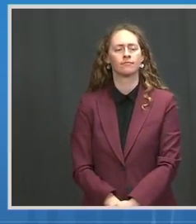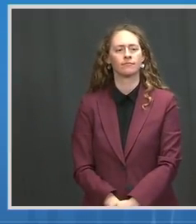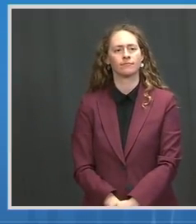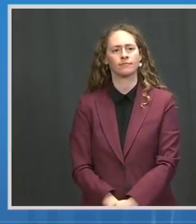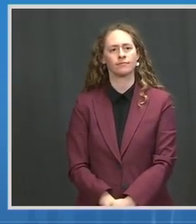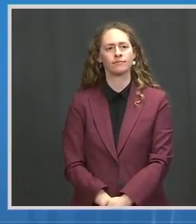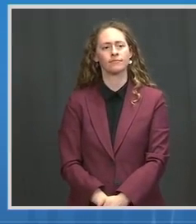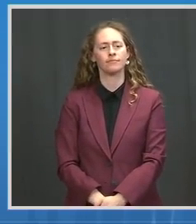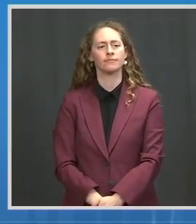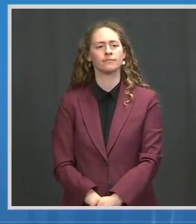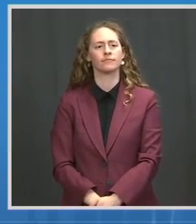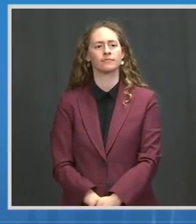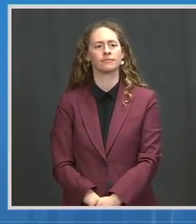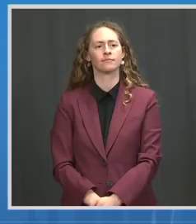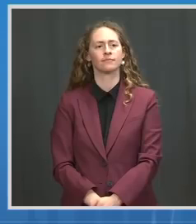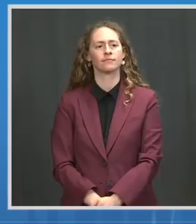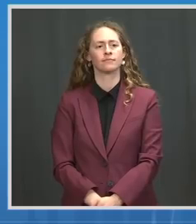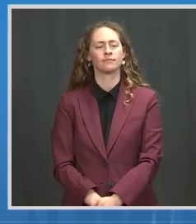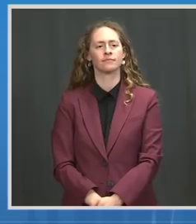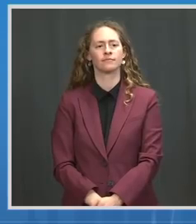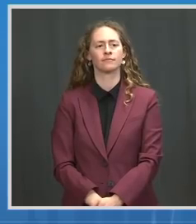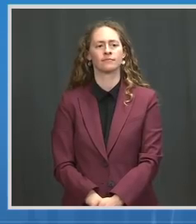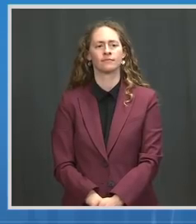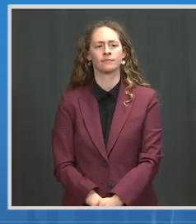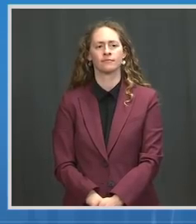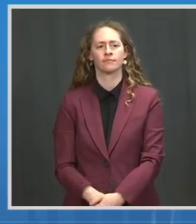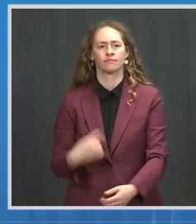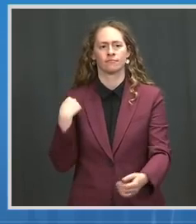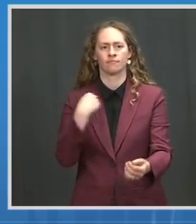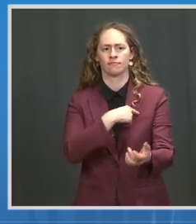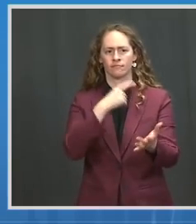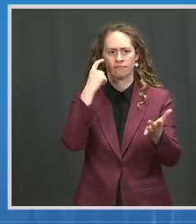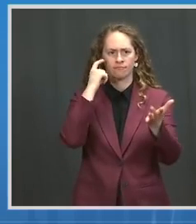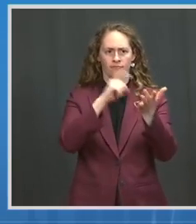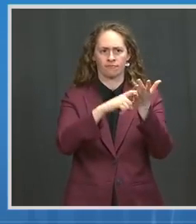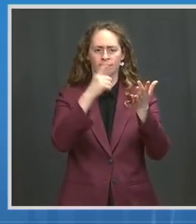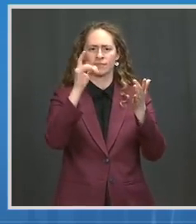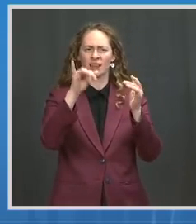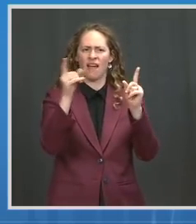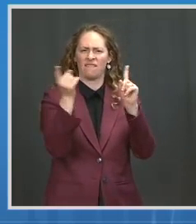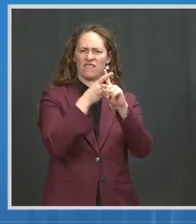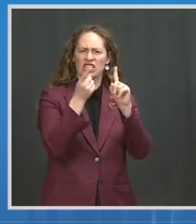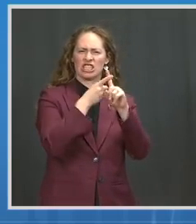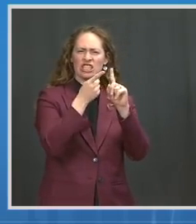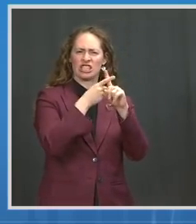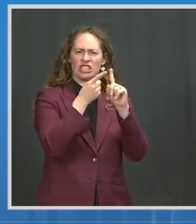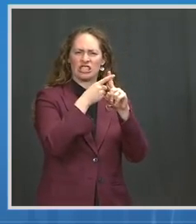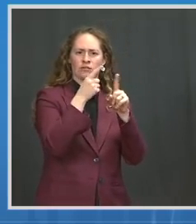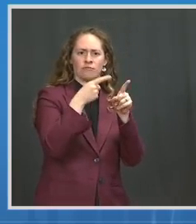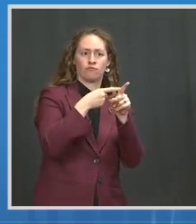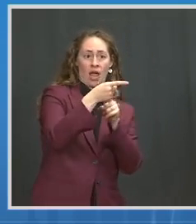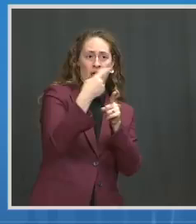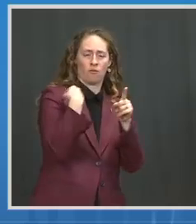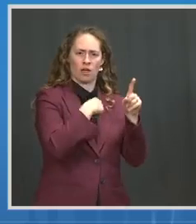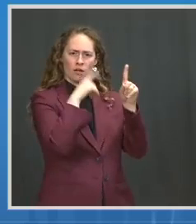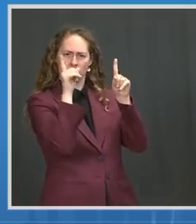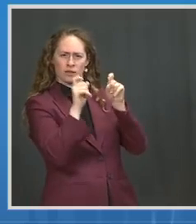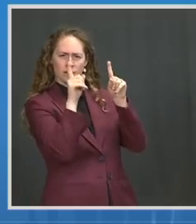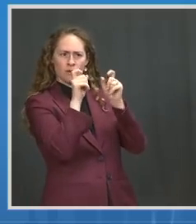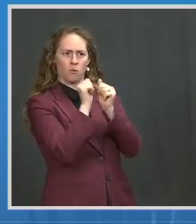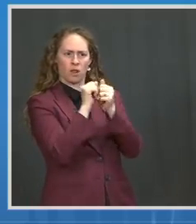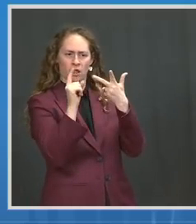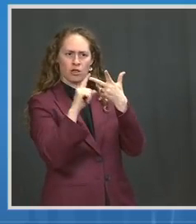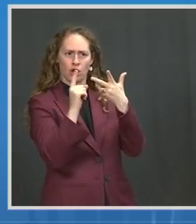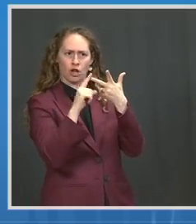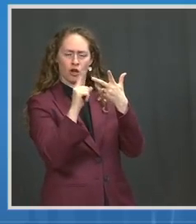a person was originally vaccinated, and the other is a variant specific boost. We